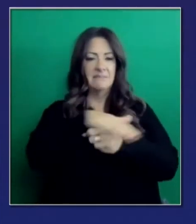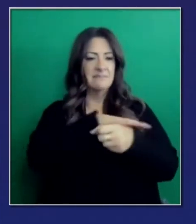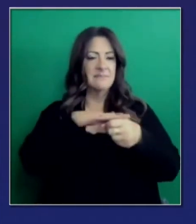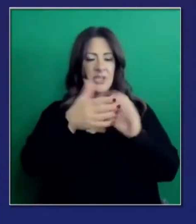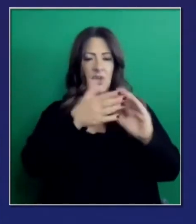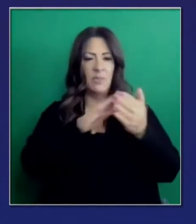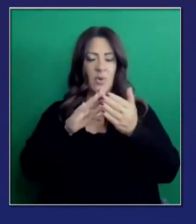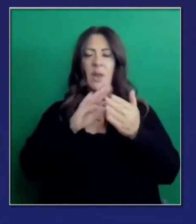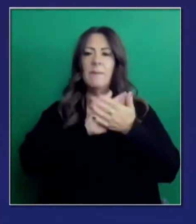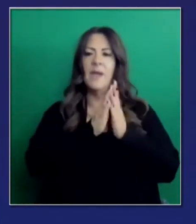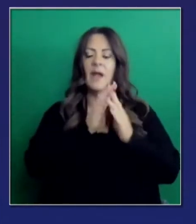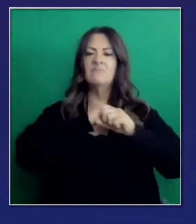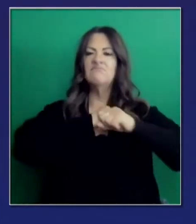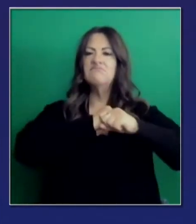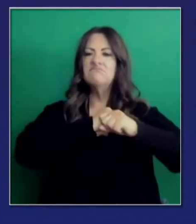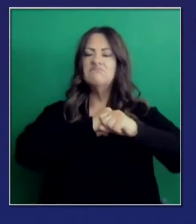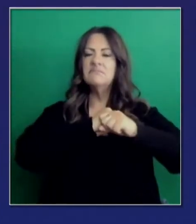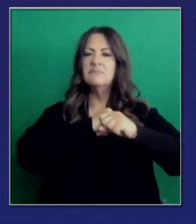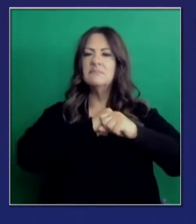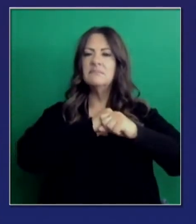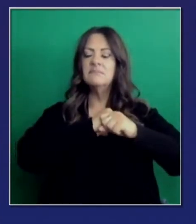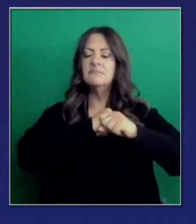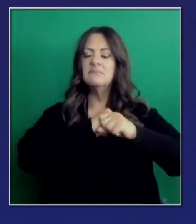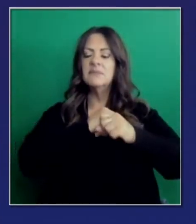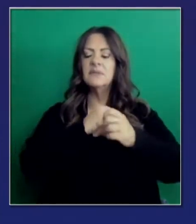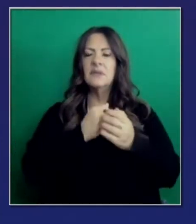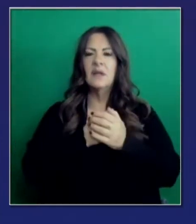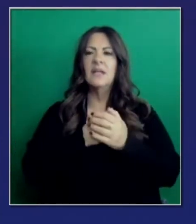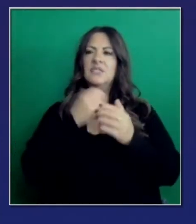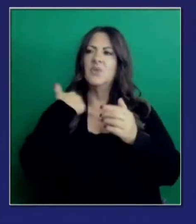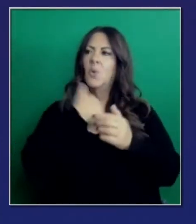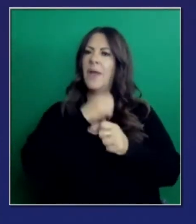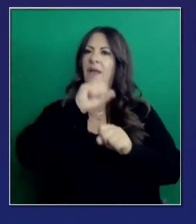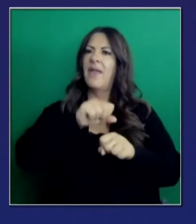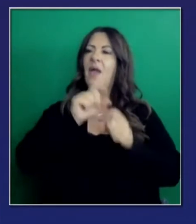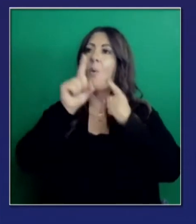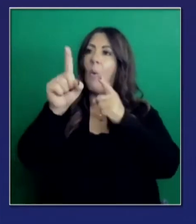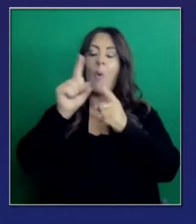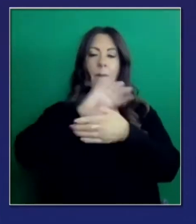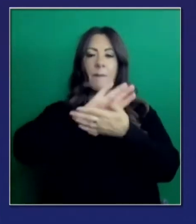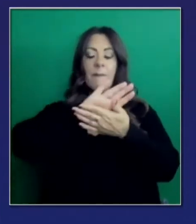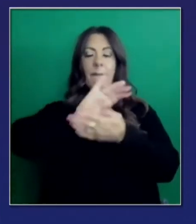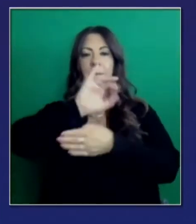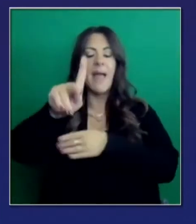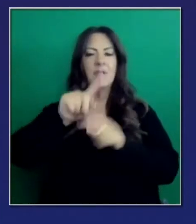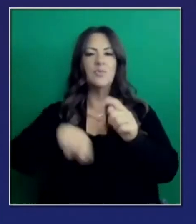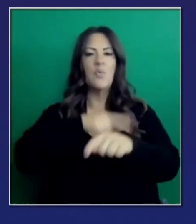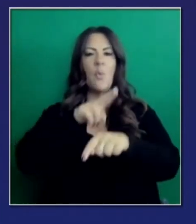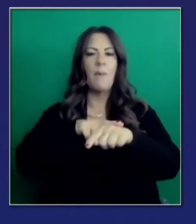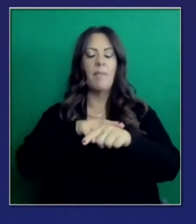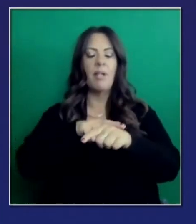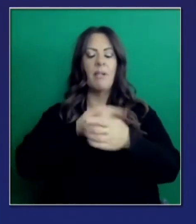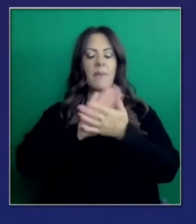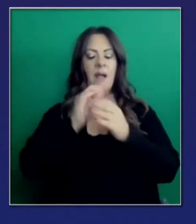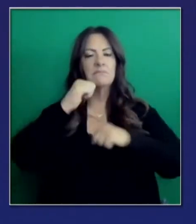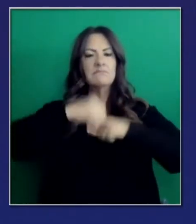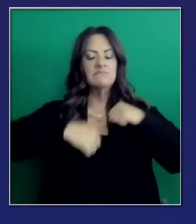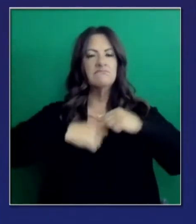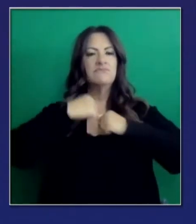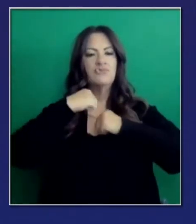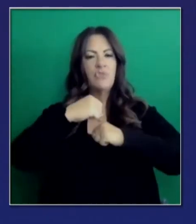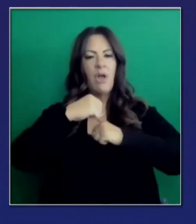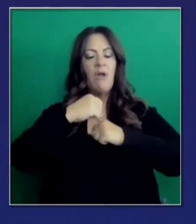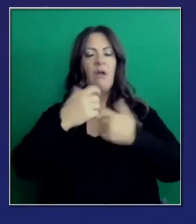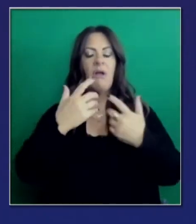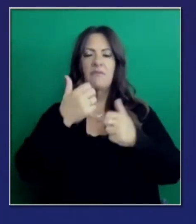point where we can go back to some semblance of the new normal with all the resiliency that now resides within each and every one of